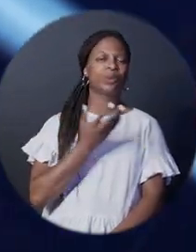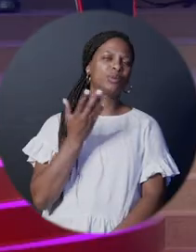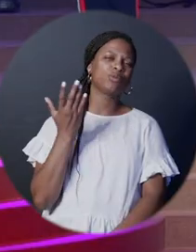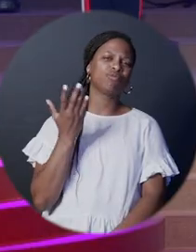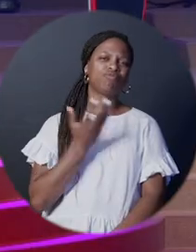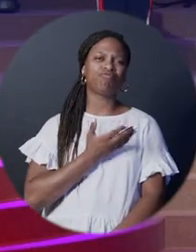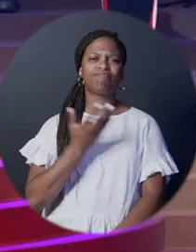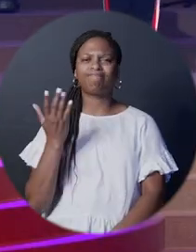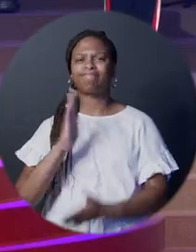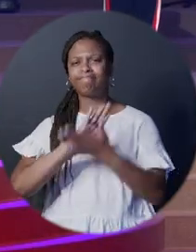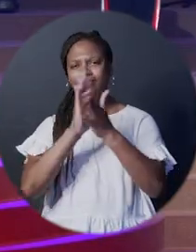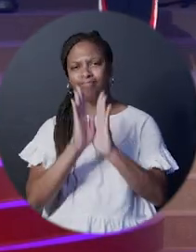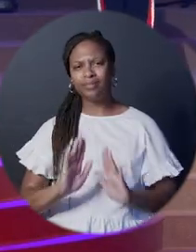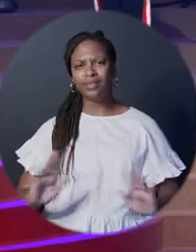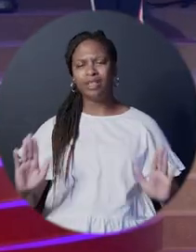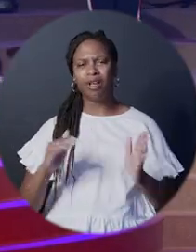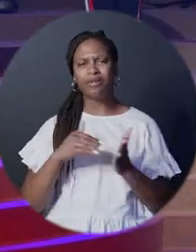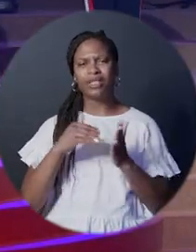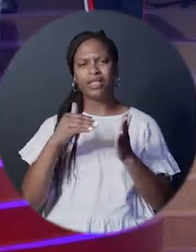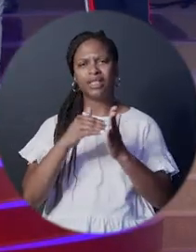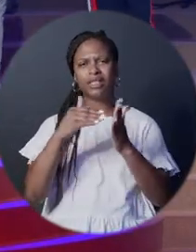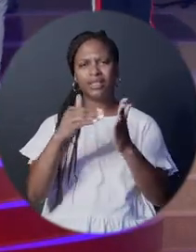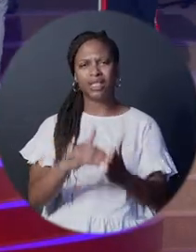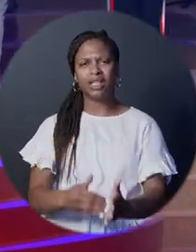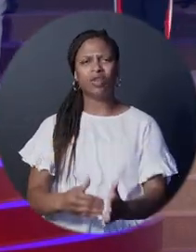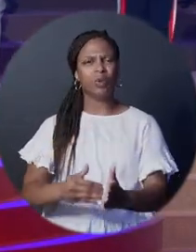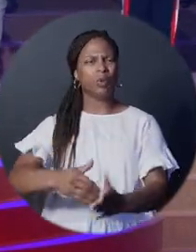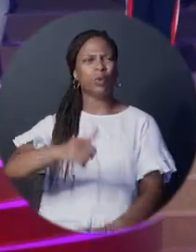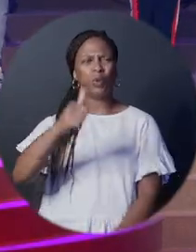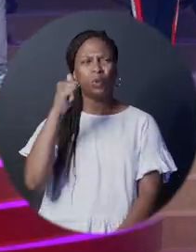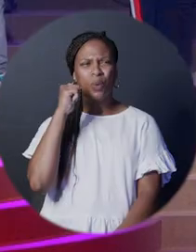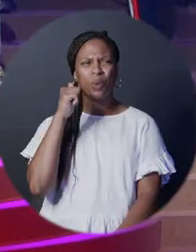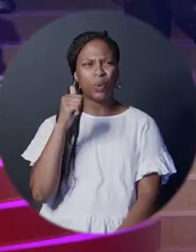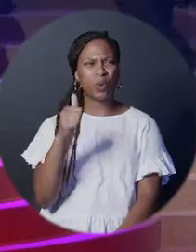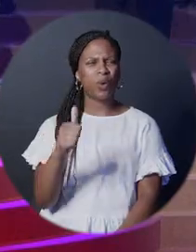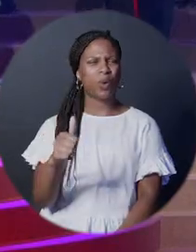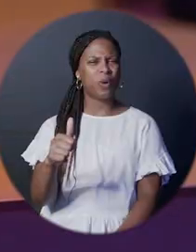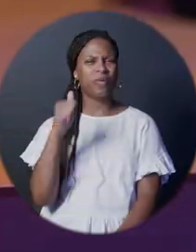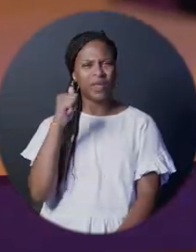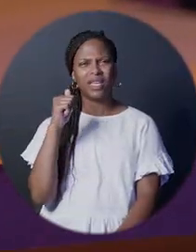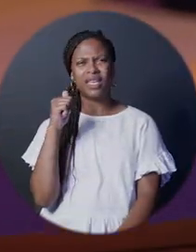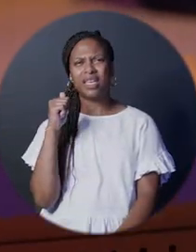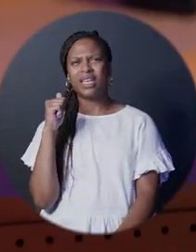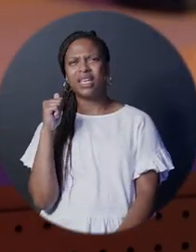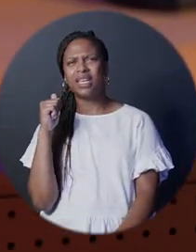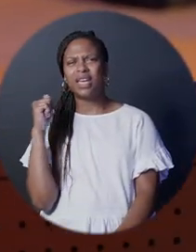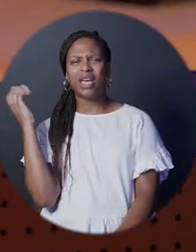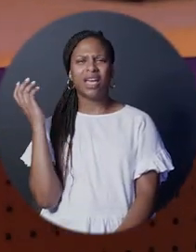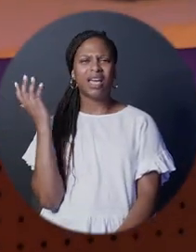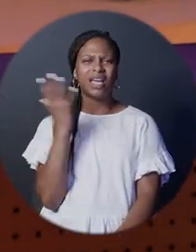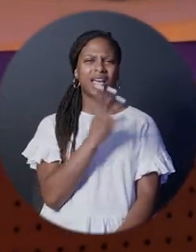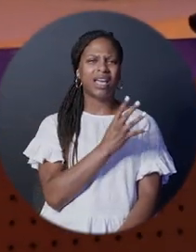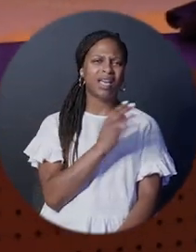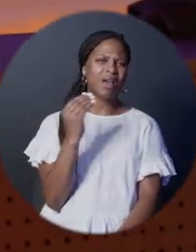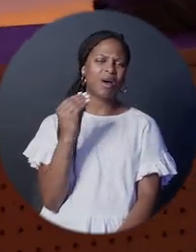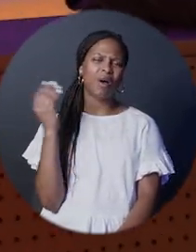Leave it there. Oh, and oh, what peace we often for. Oh,